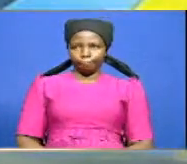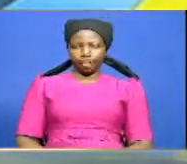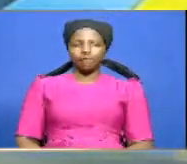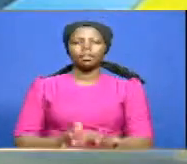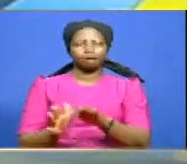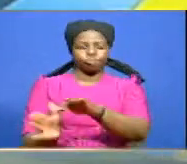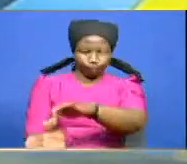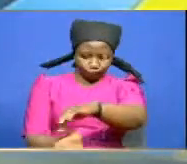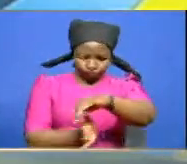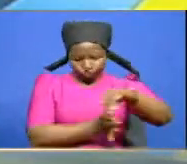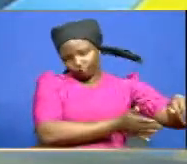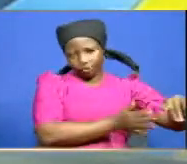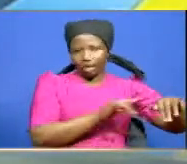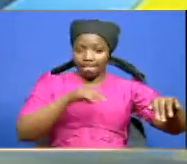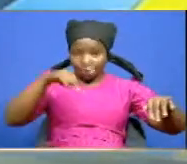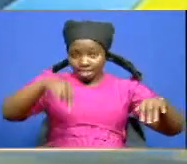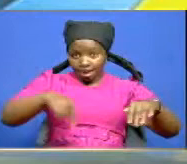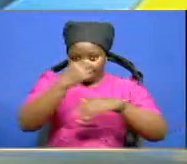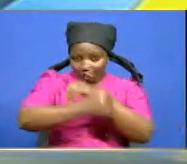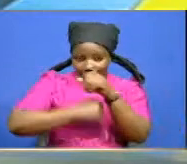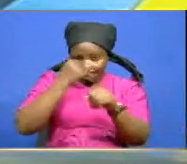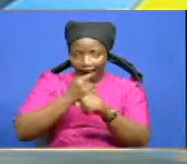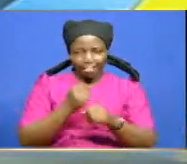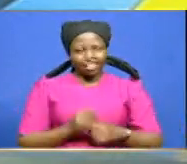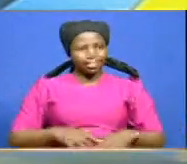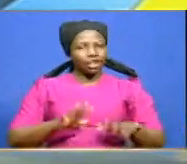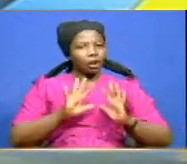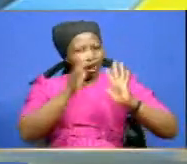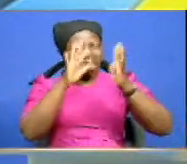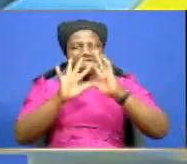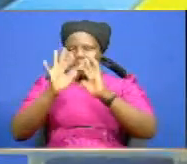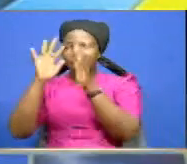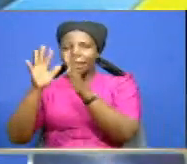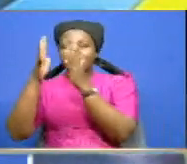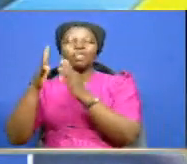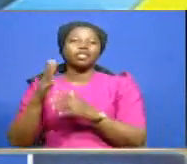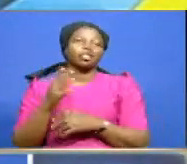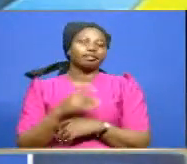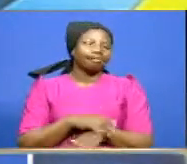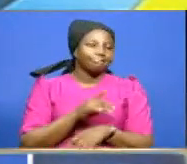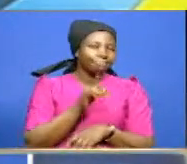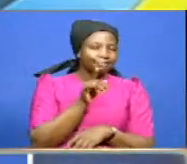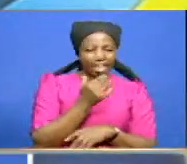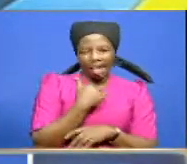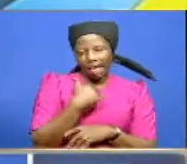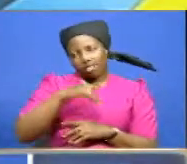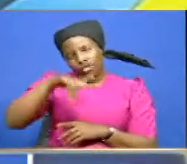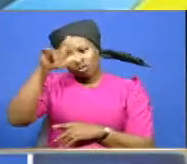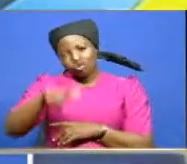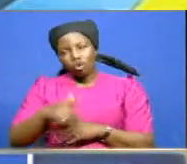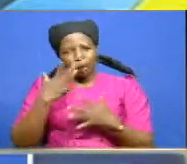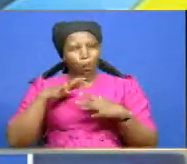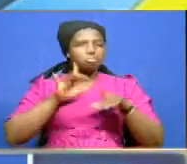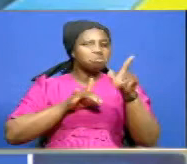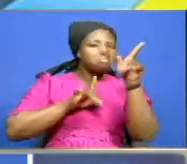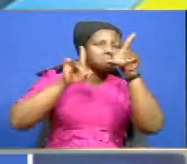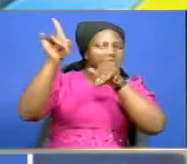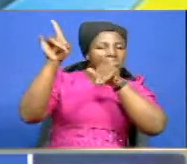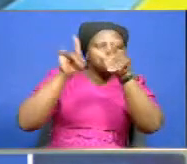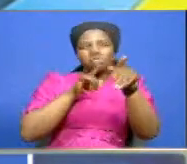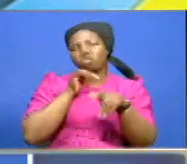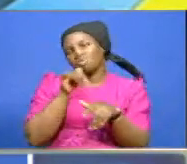And away from that, this year's festive season has been characterized by low passenger travels as opposed to